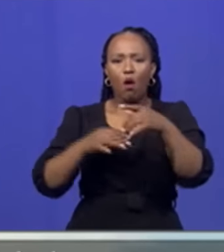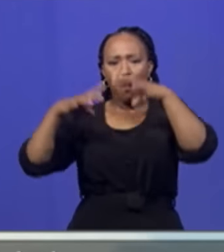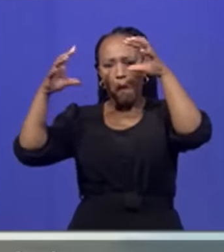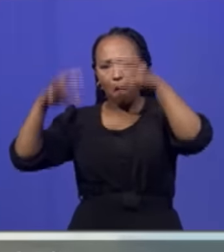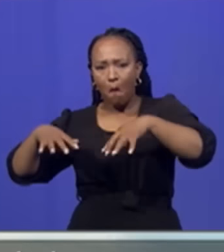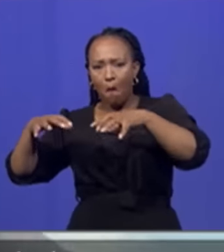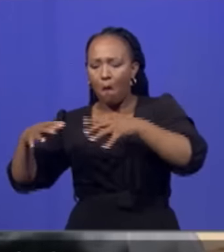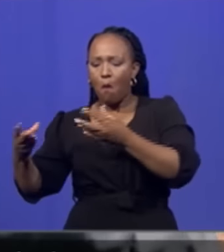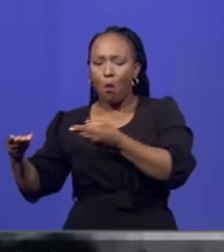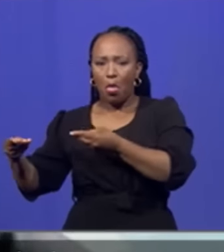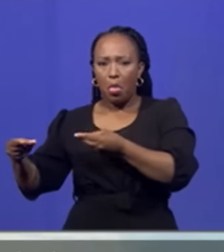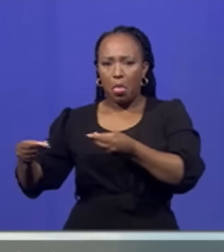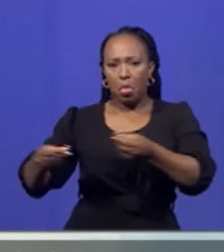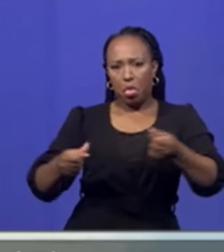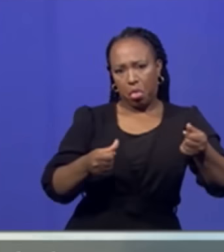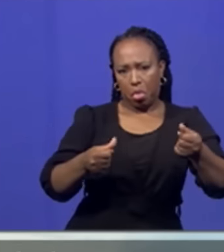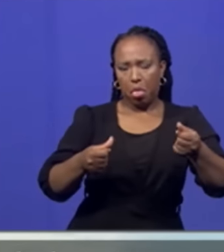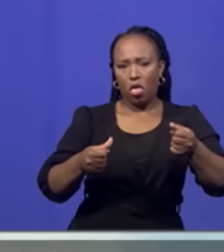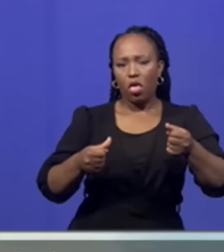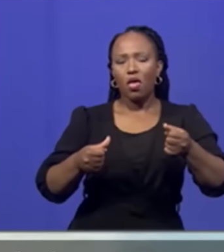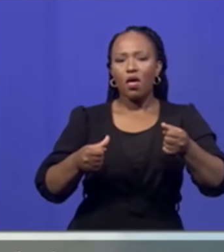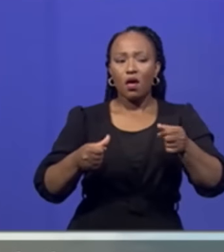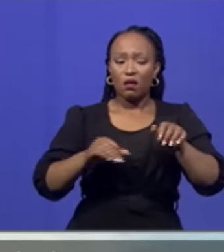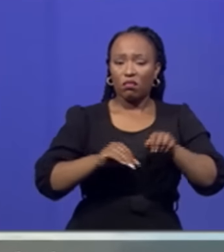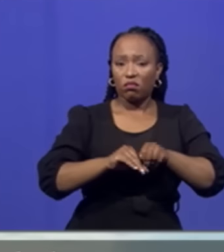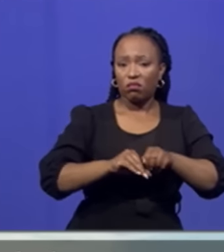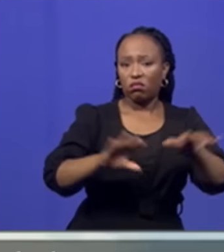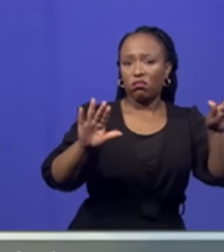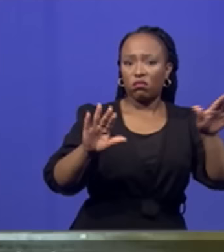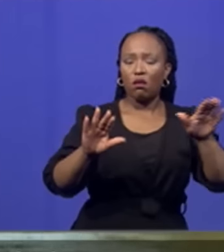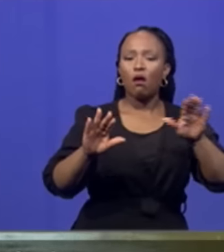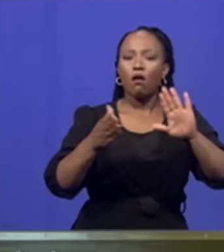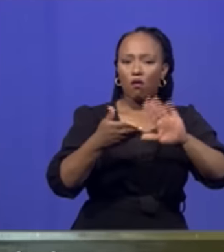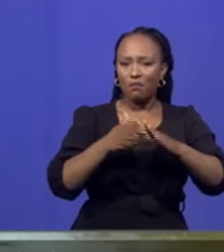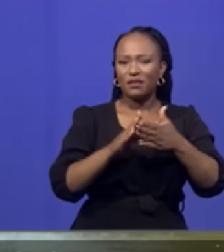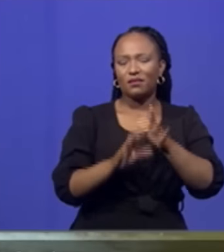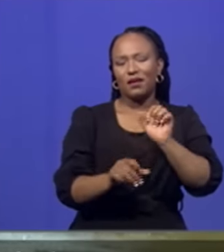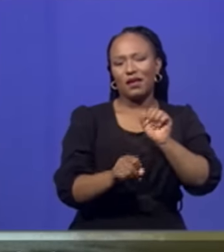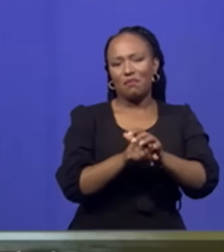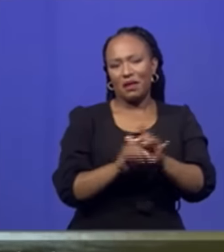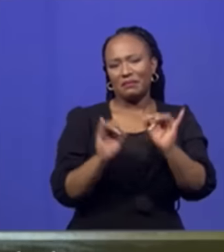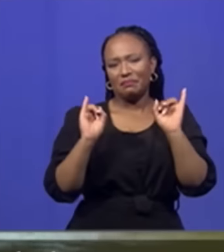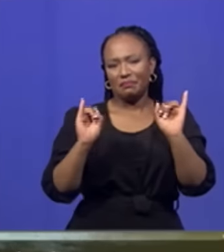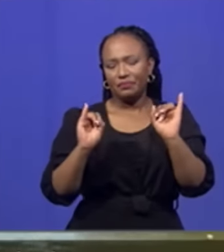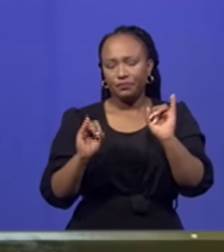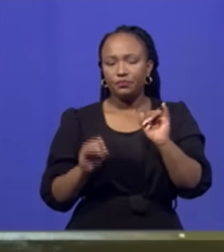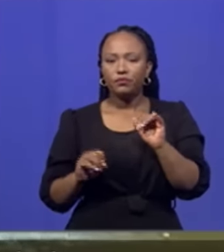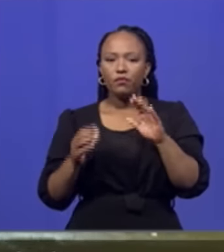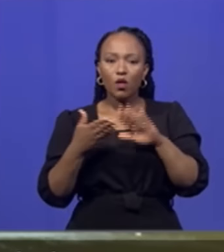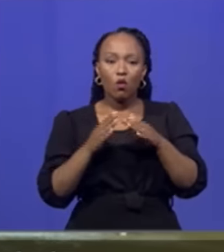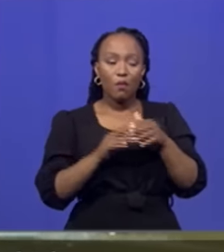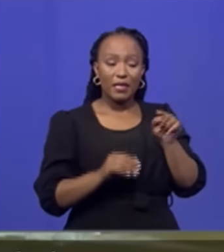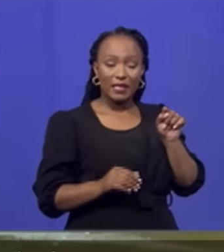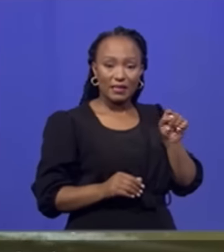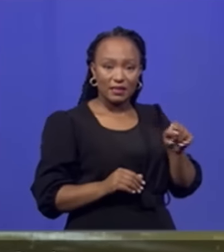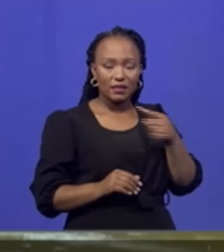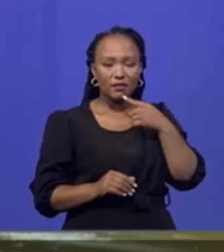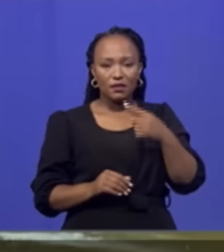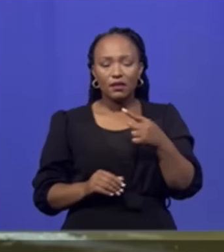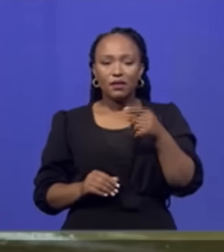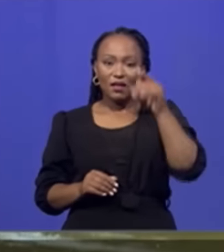ya bopalakanya ka mokgwa wa gwela wa ya setšhabeng jwale e re amile kudu. Badudi ba mafefe ba ipeletša go mmušo wa bosetšhaba go tsenya